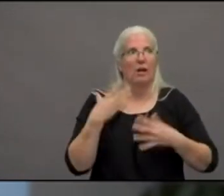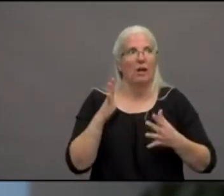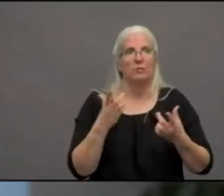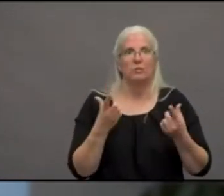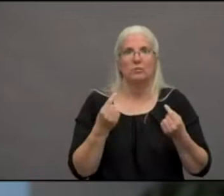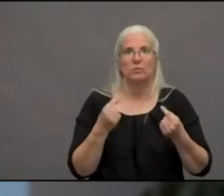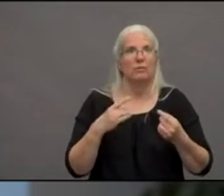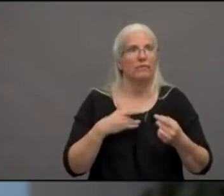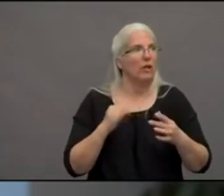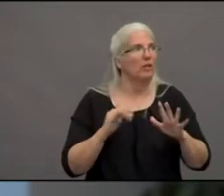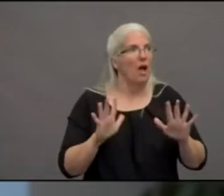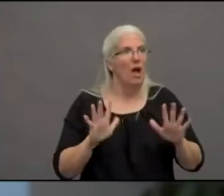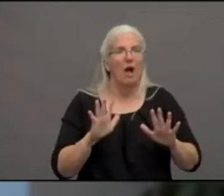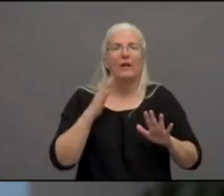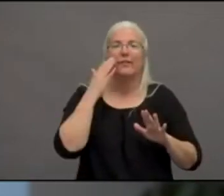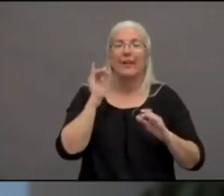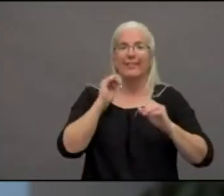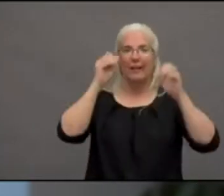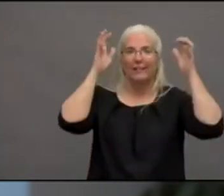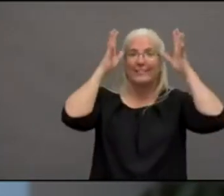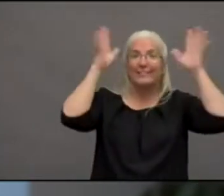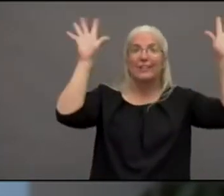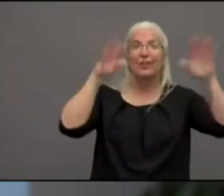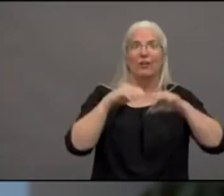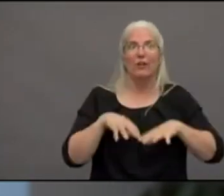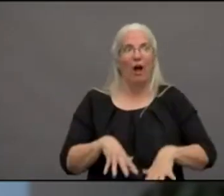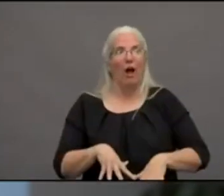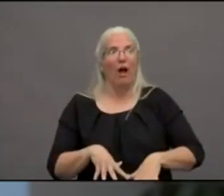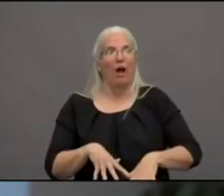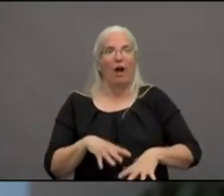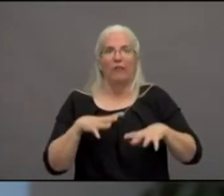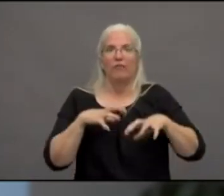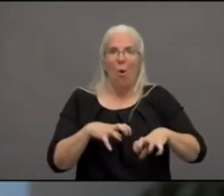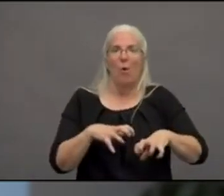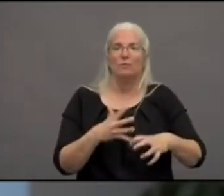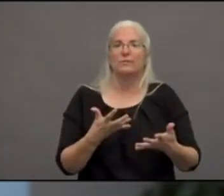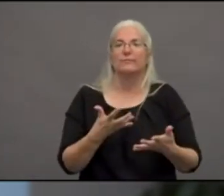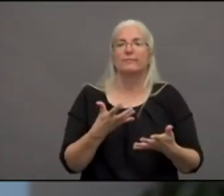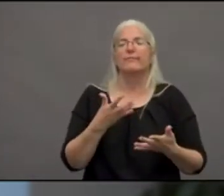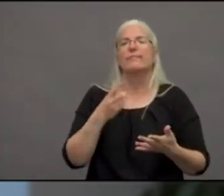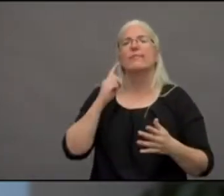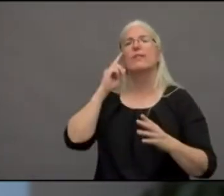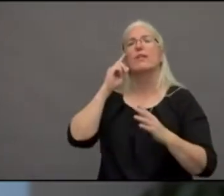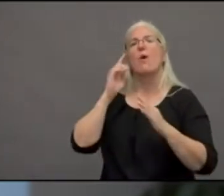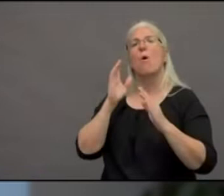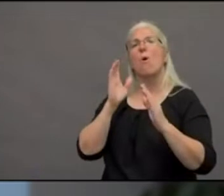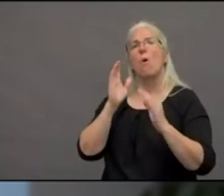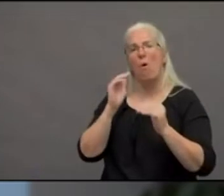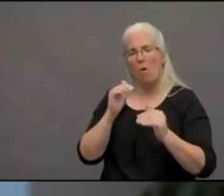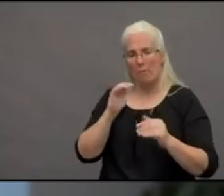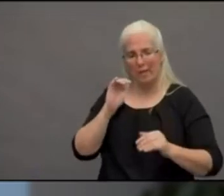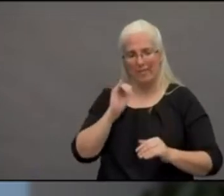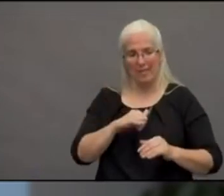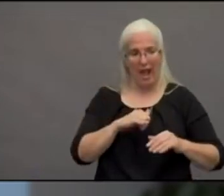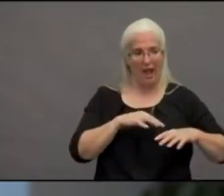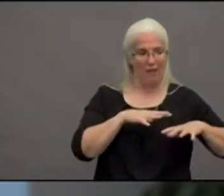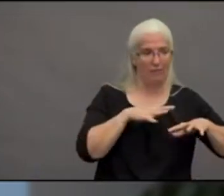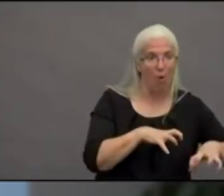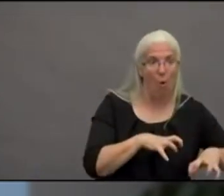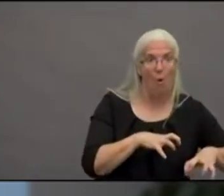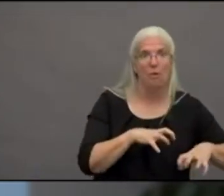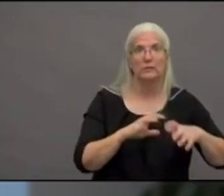heard that expression. The important thing is that these are hopefully momentary moments in